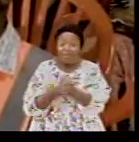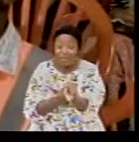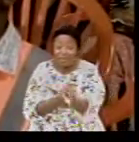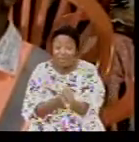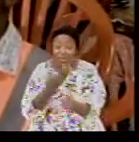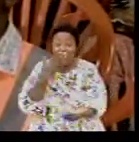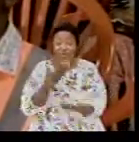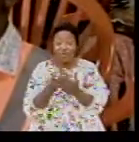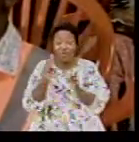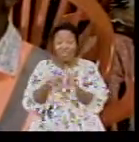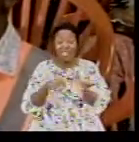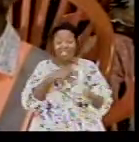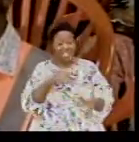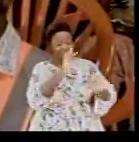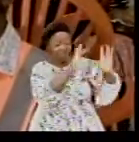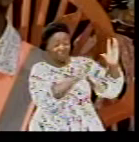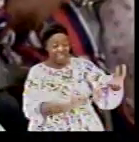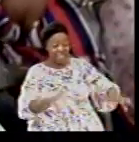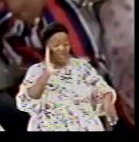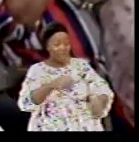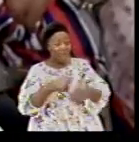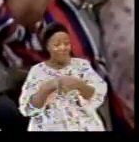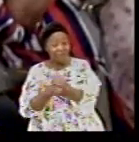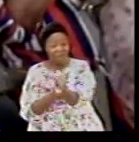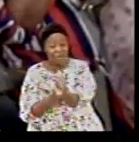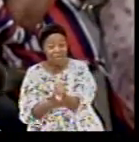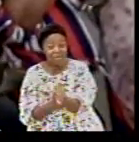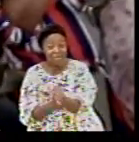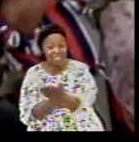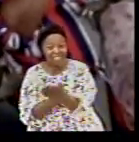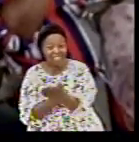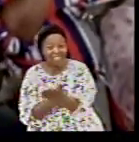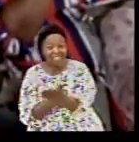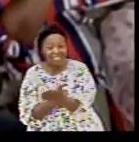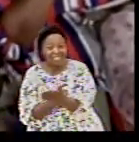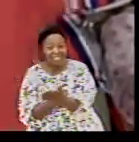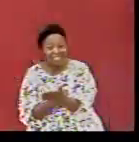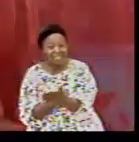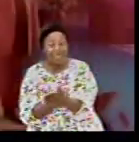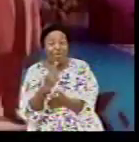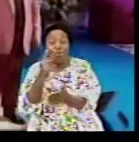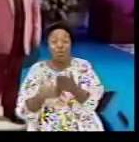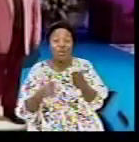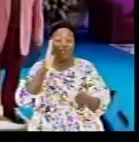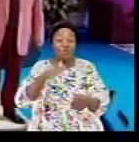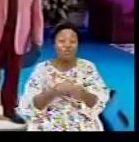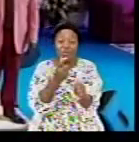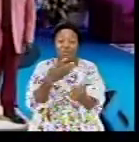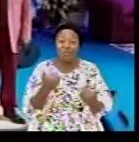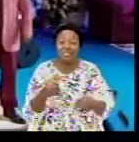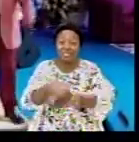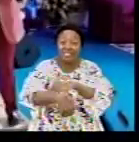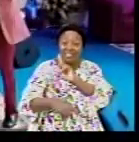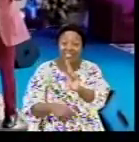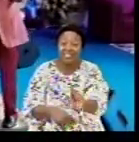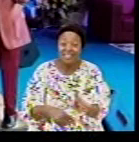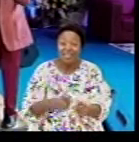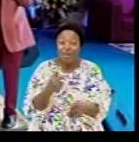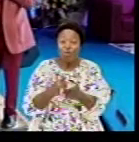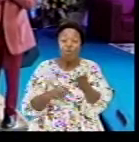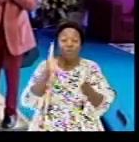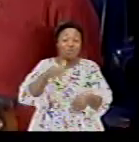Goodness and mercy will follow. What will follow you tonight? What will follow